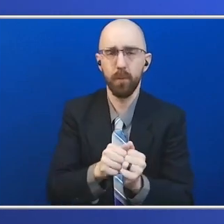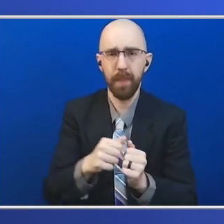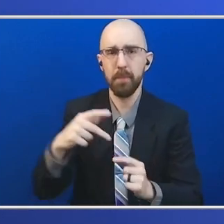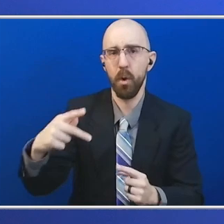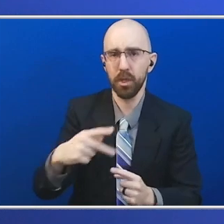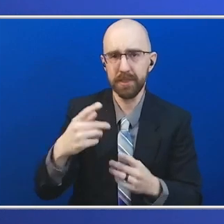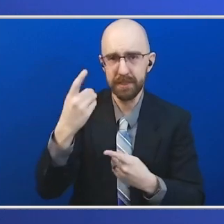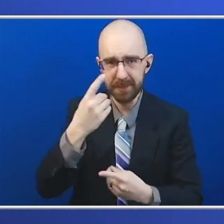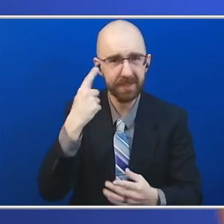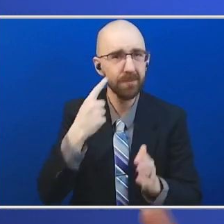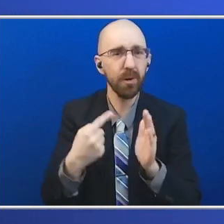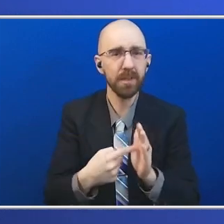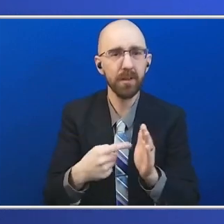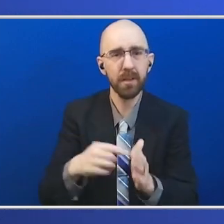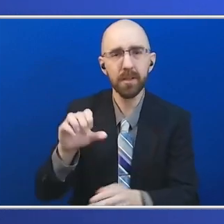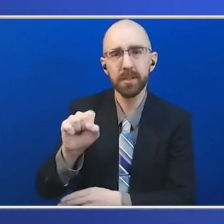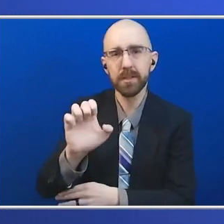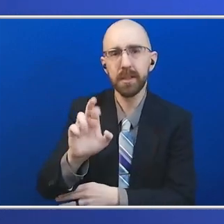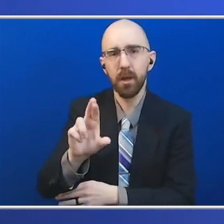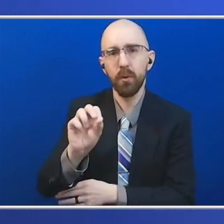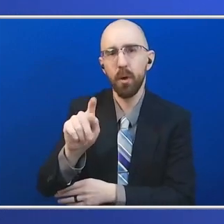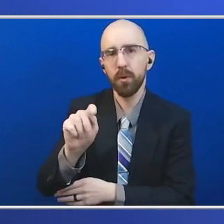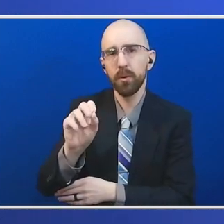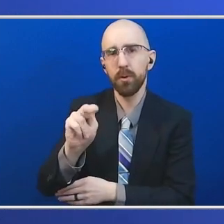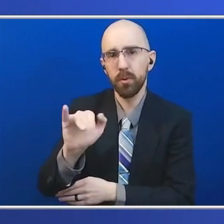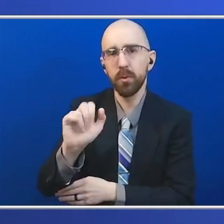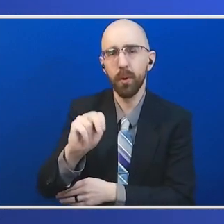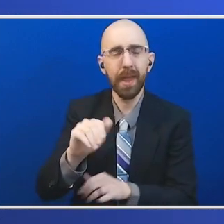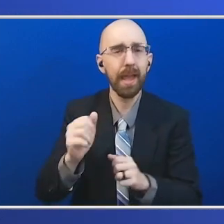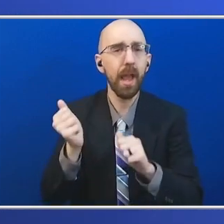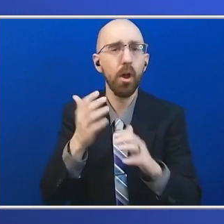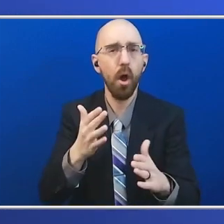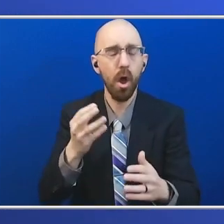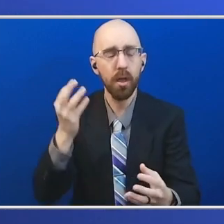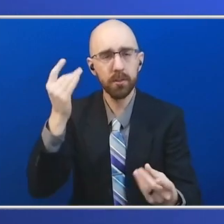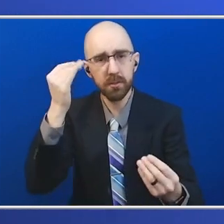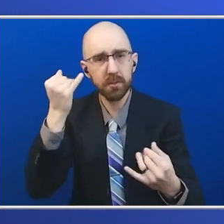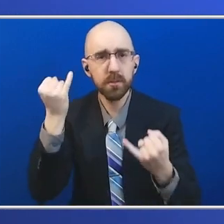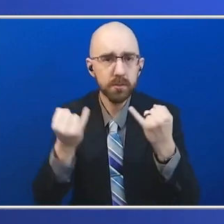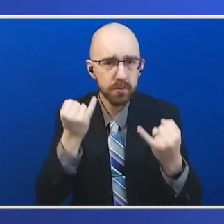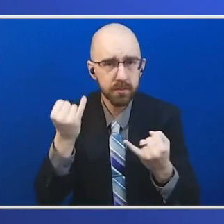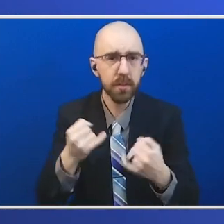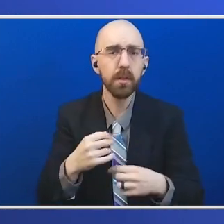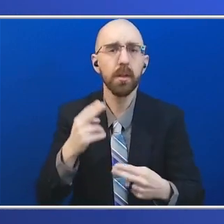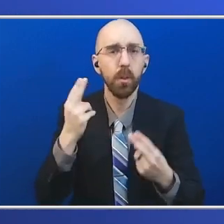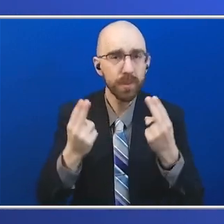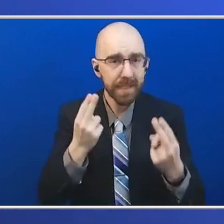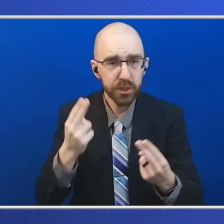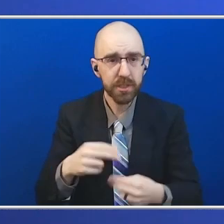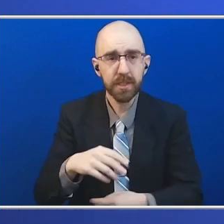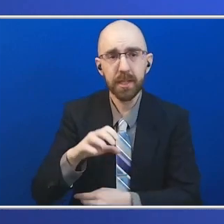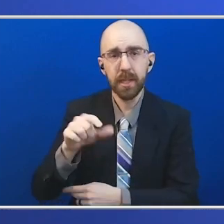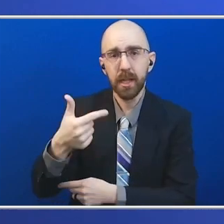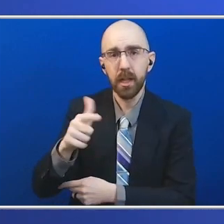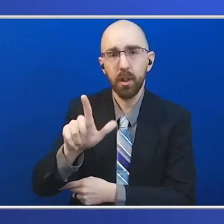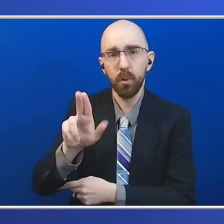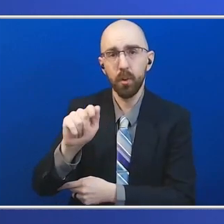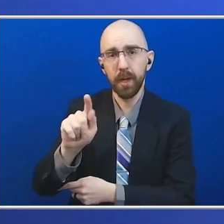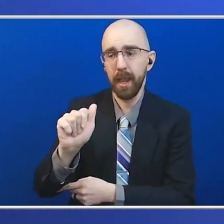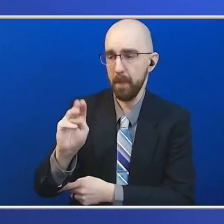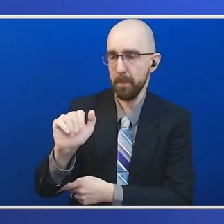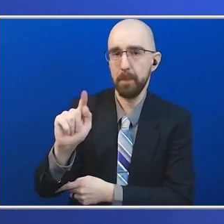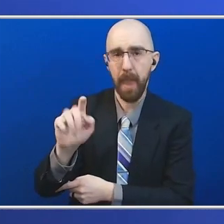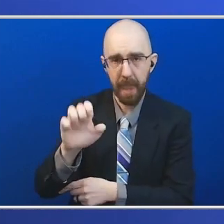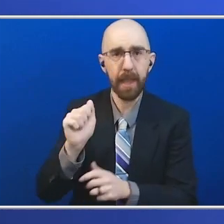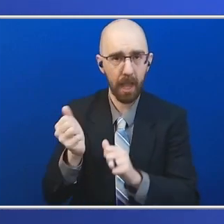serotonin. Now, that can also cause hallucinations. There are other chemicals, that's glutamate. Similarly, that can cause hallucinations too.